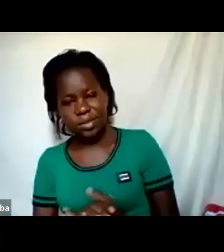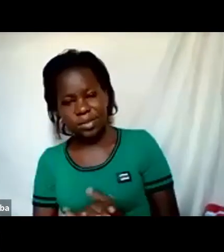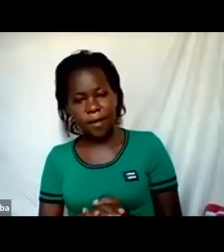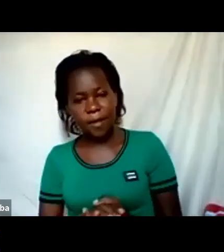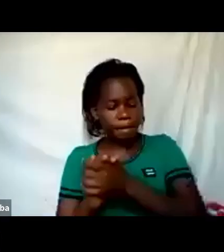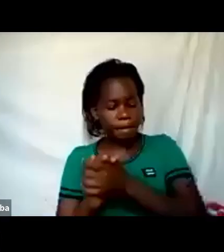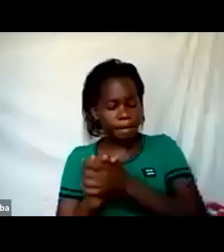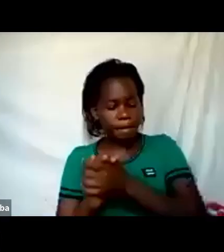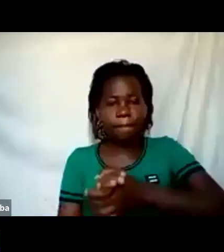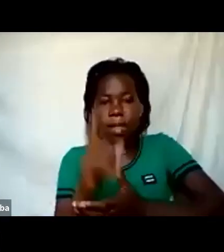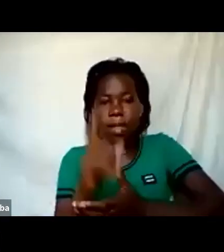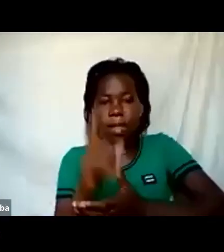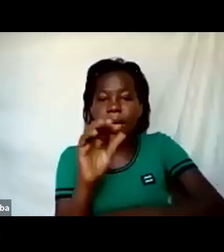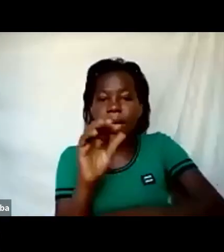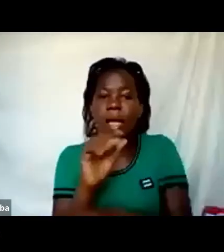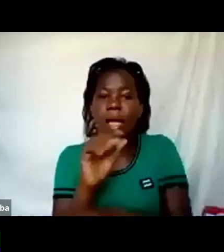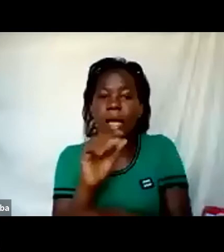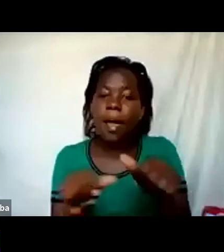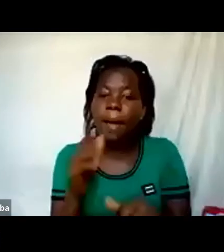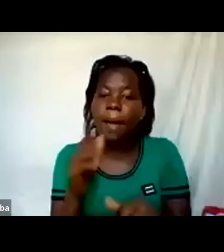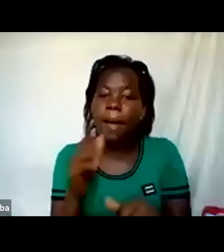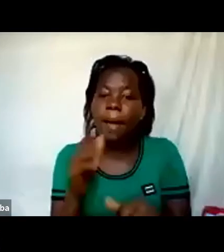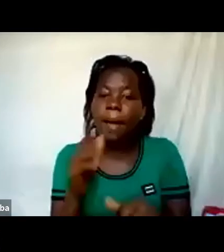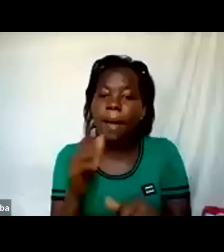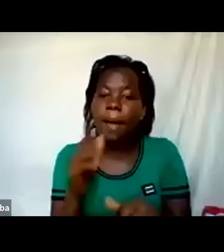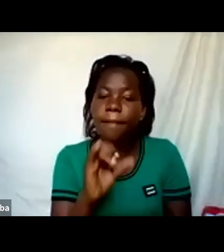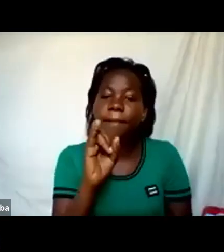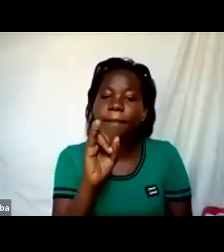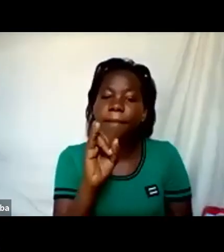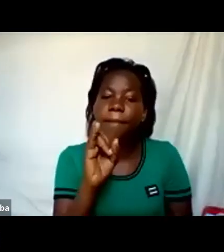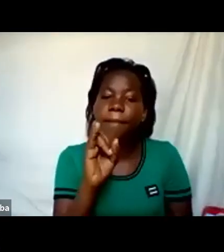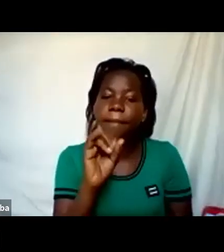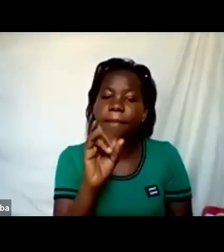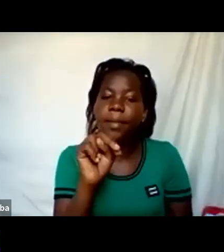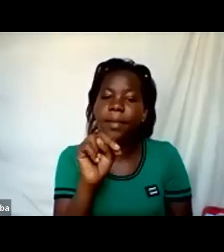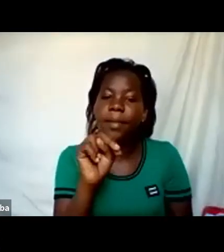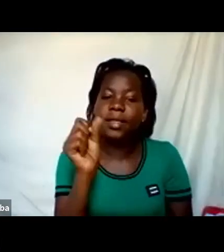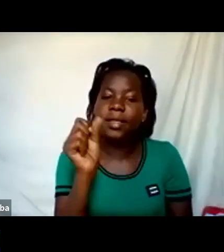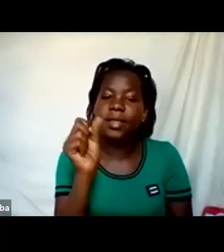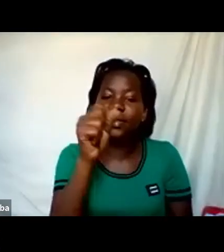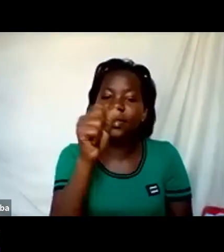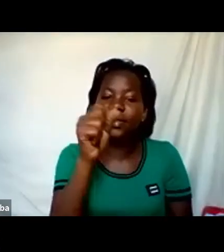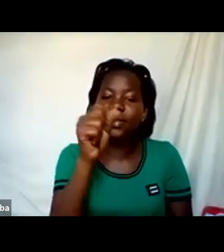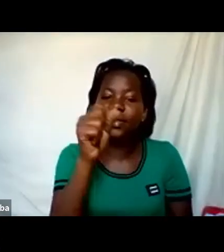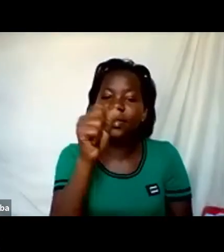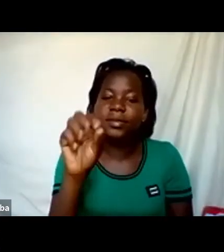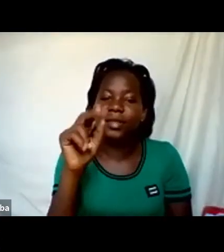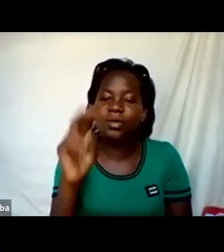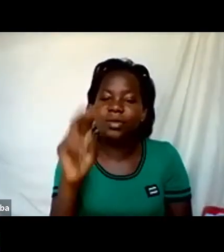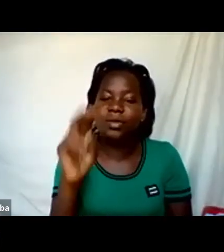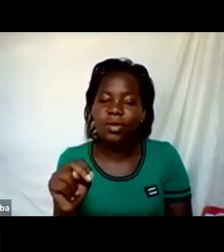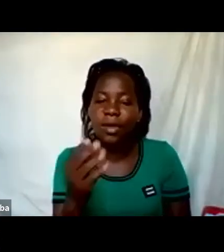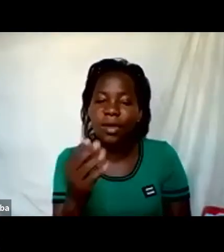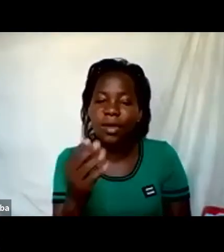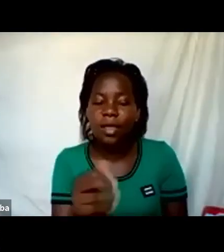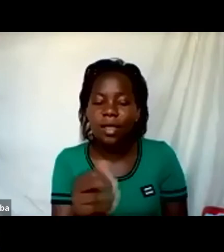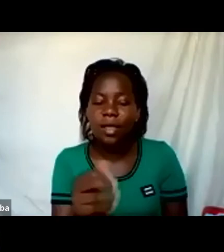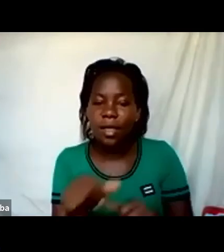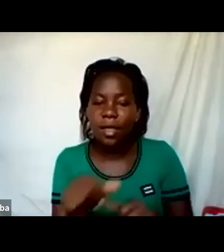Someone is asking about artificial insemination of rabbits. Perhaps Hadija might be able to help us with this one. Our colleague from the UNDP, I know that one